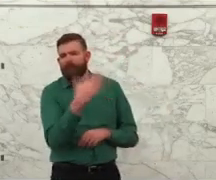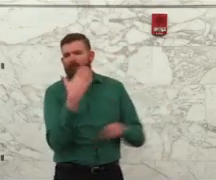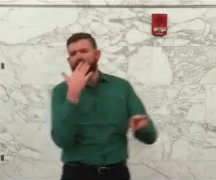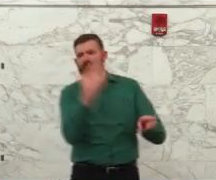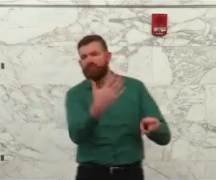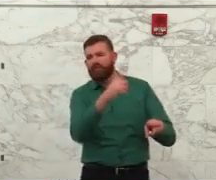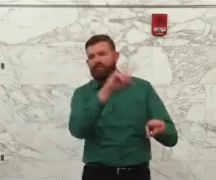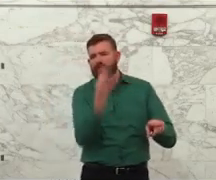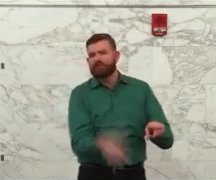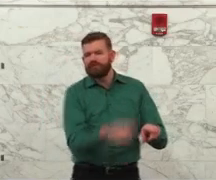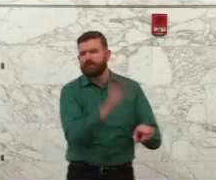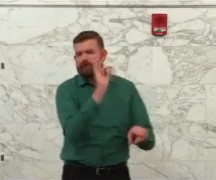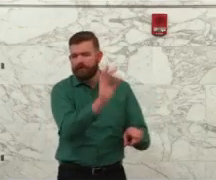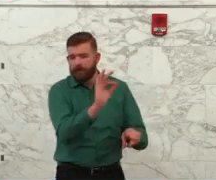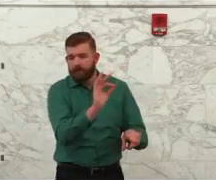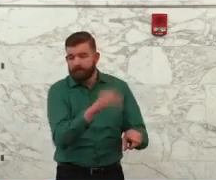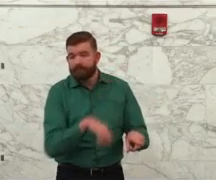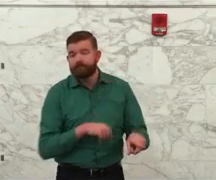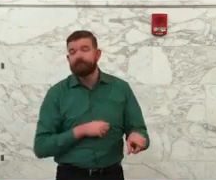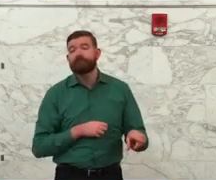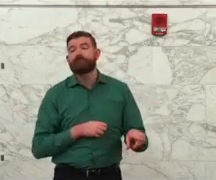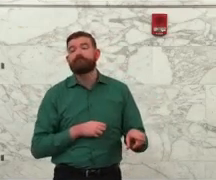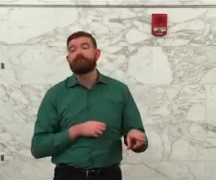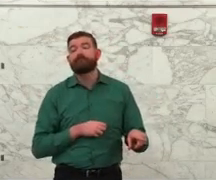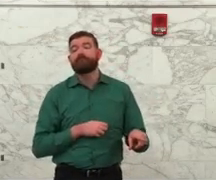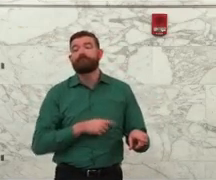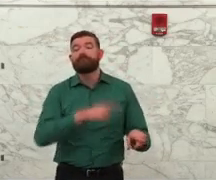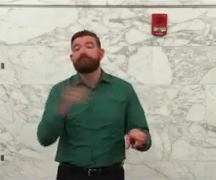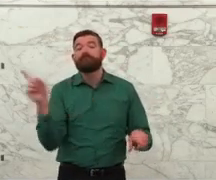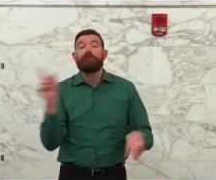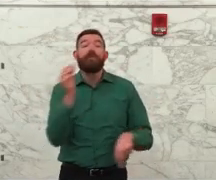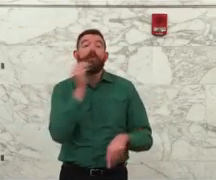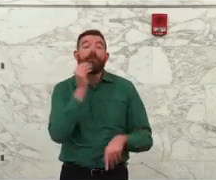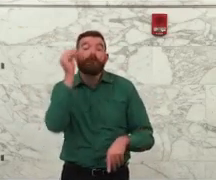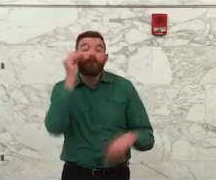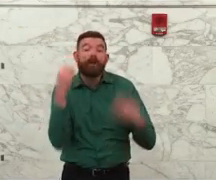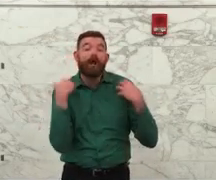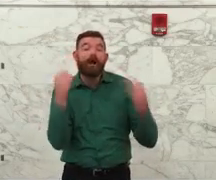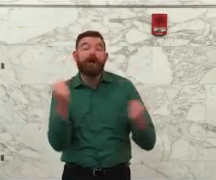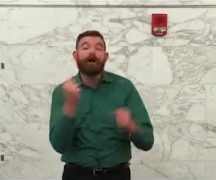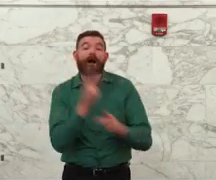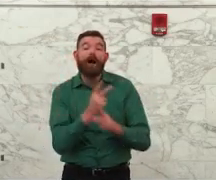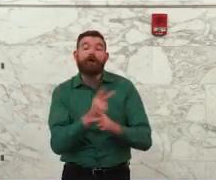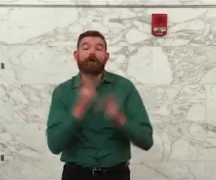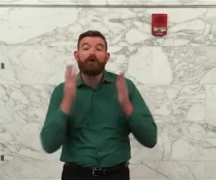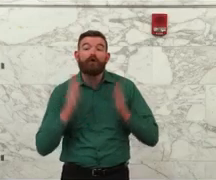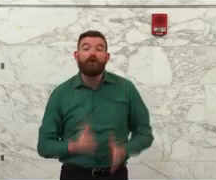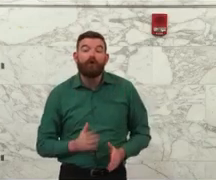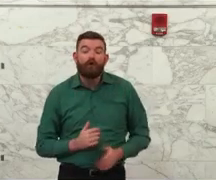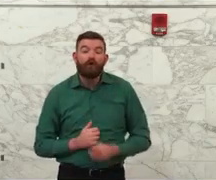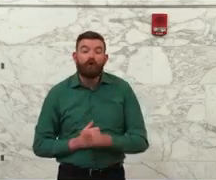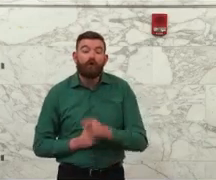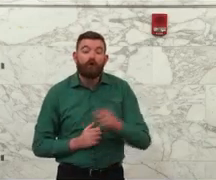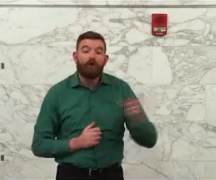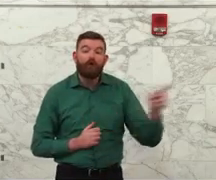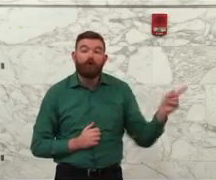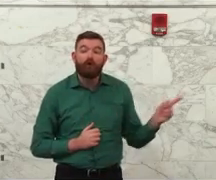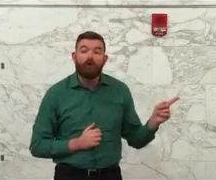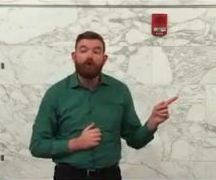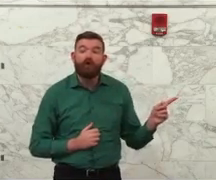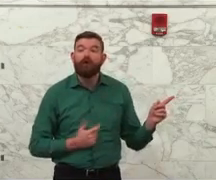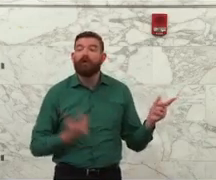particularly healthcare workers, but maybe home healthcare workers, somebody who's working at a pharmacy, maybe a grocery